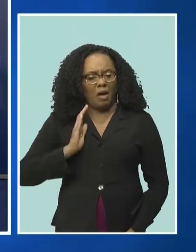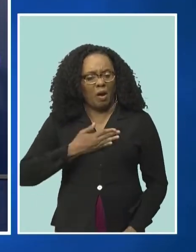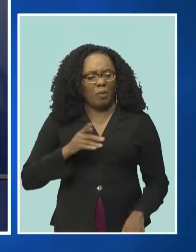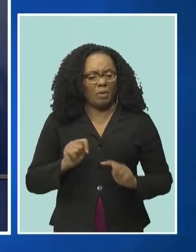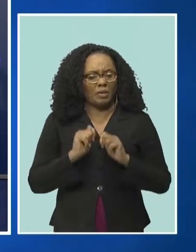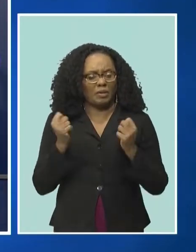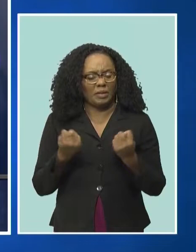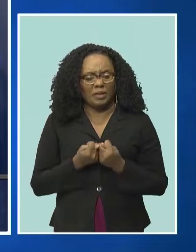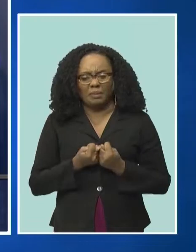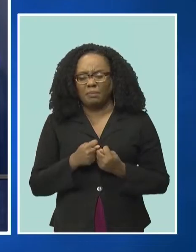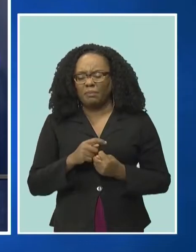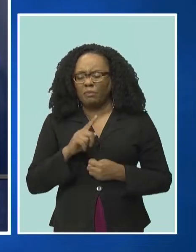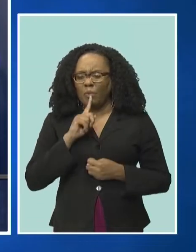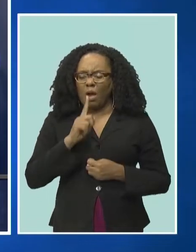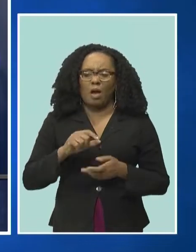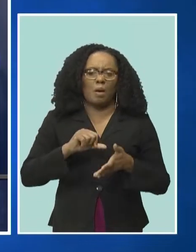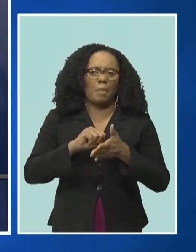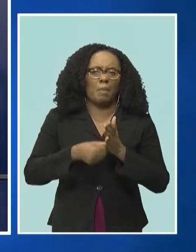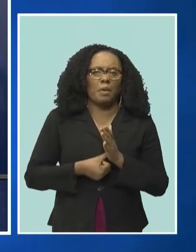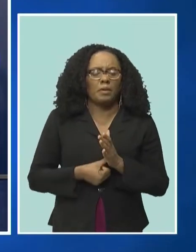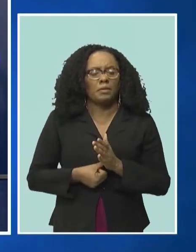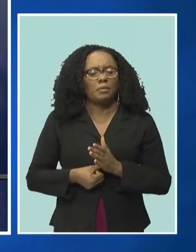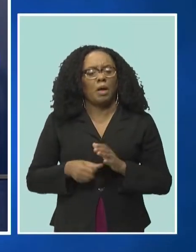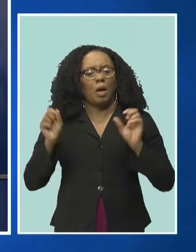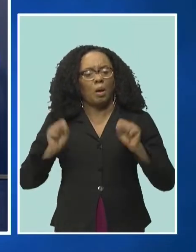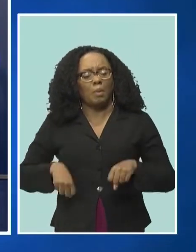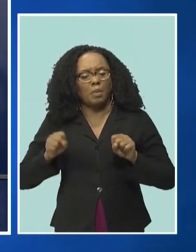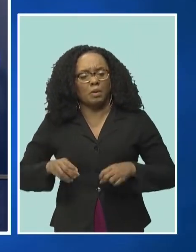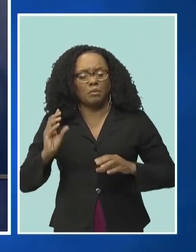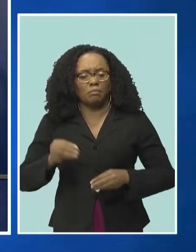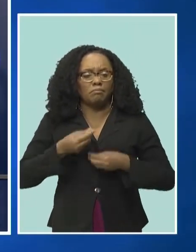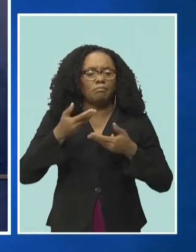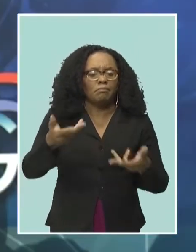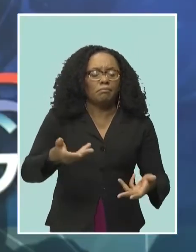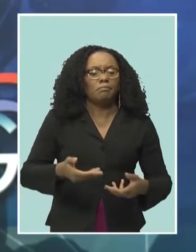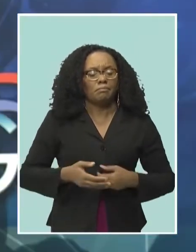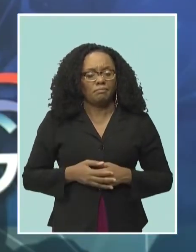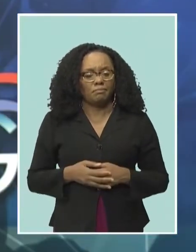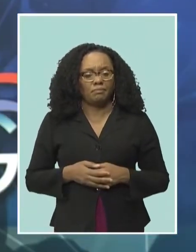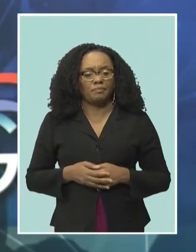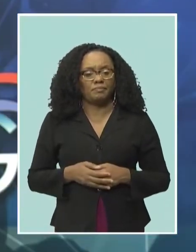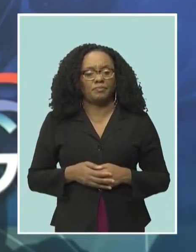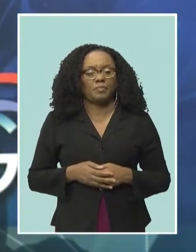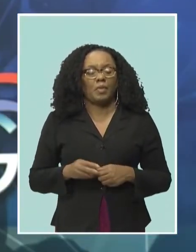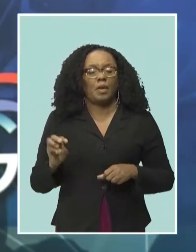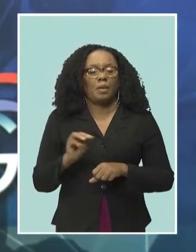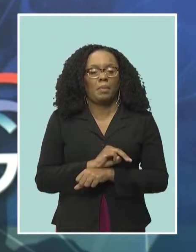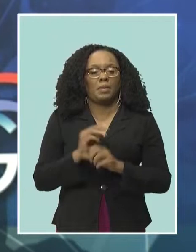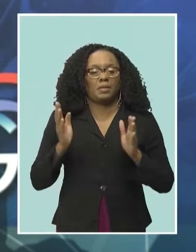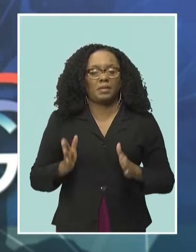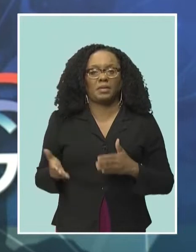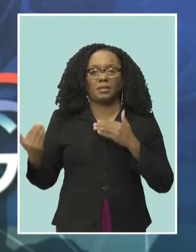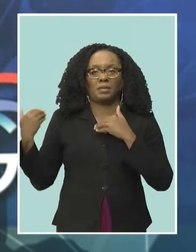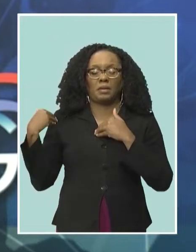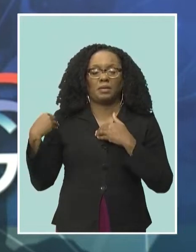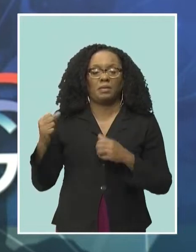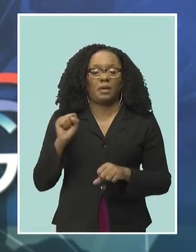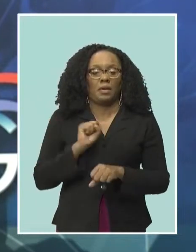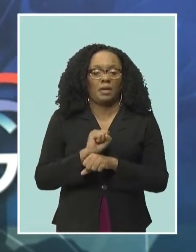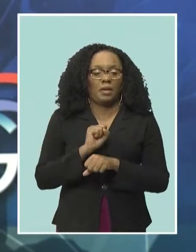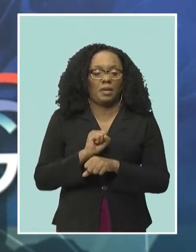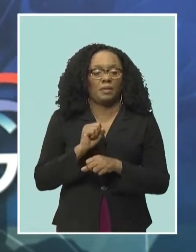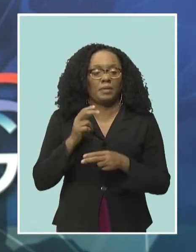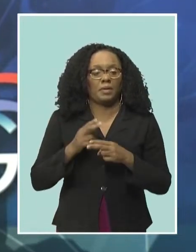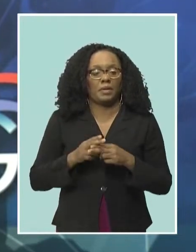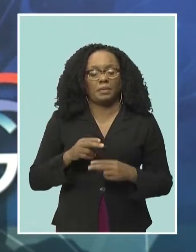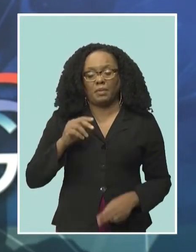ability to contribute and the addition that they have brought to the team. Minister of Labour, Social Security and the Third Sector,